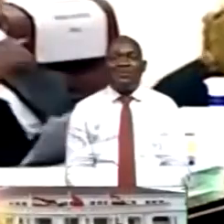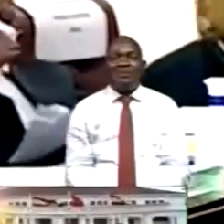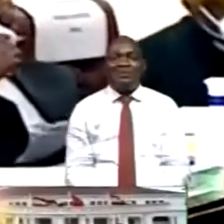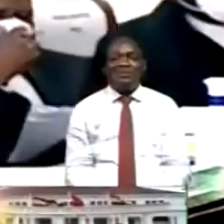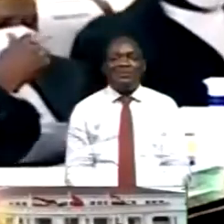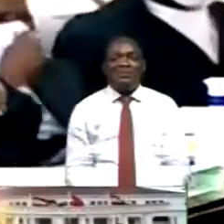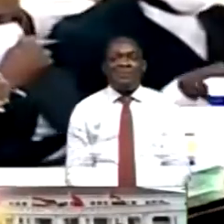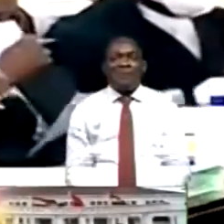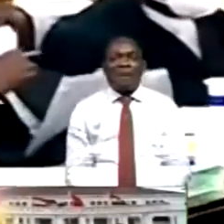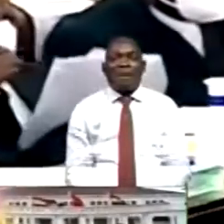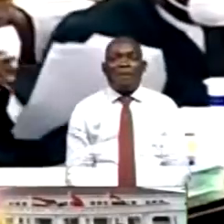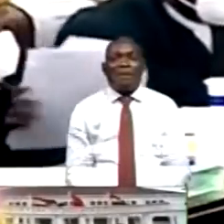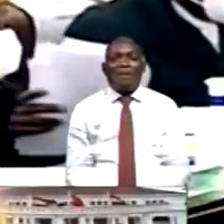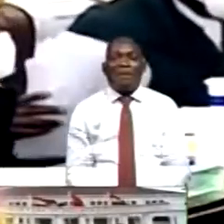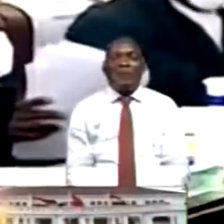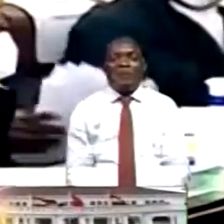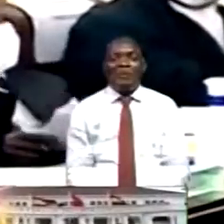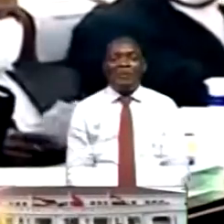Order.